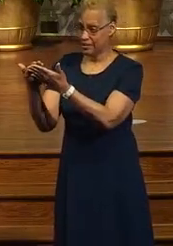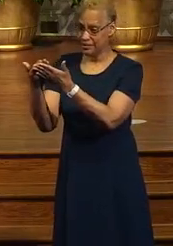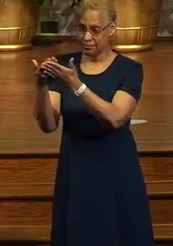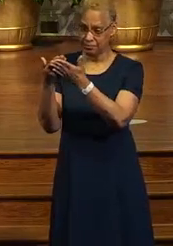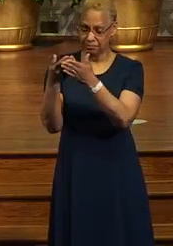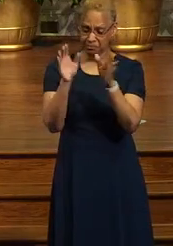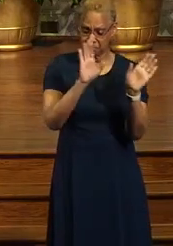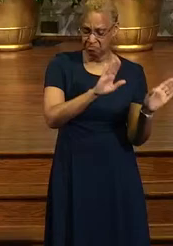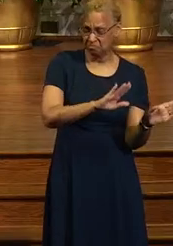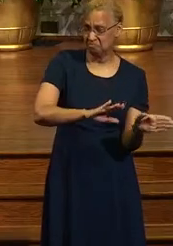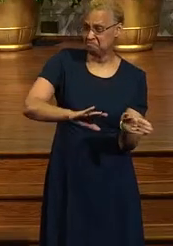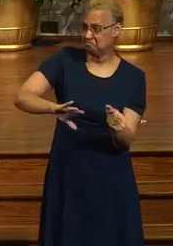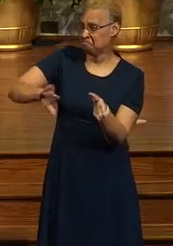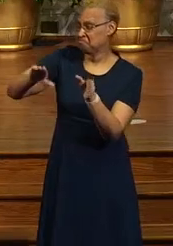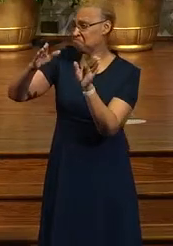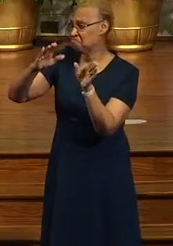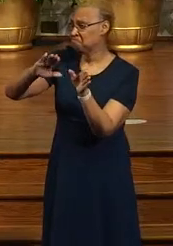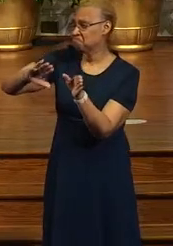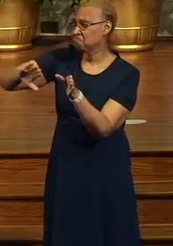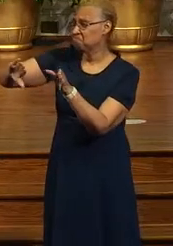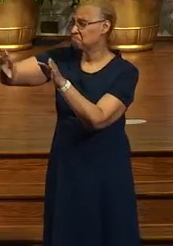it turned to